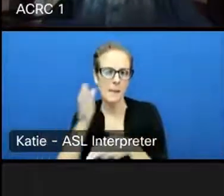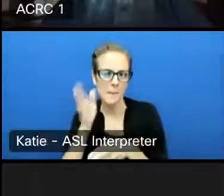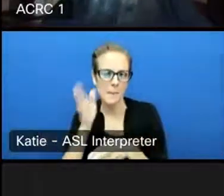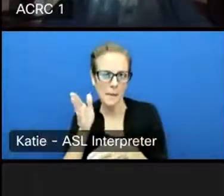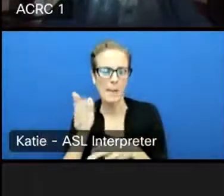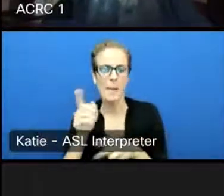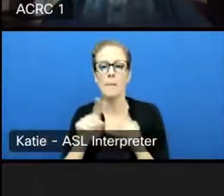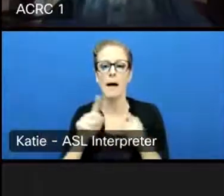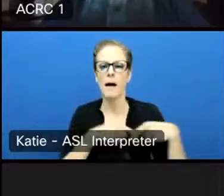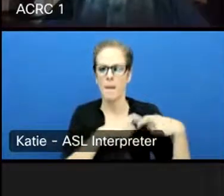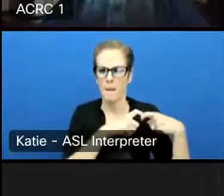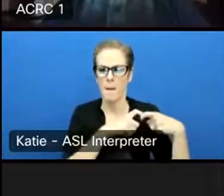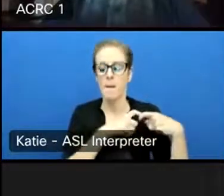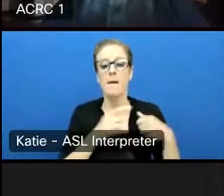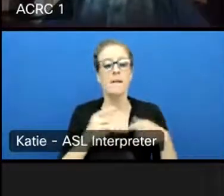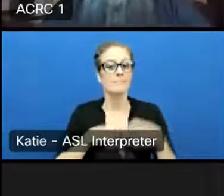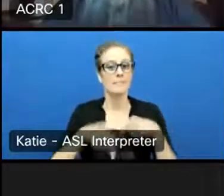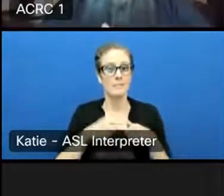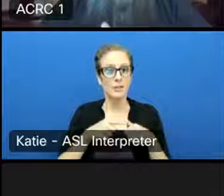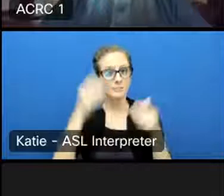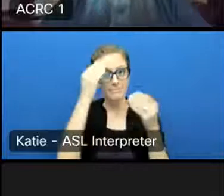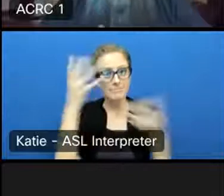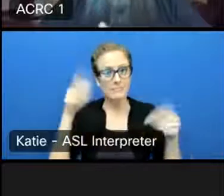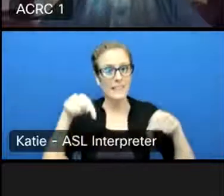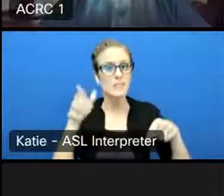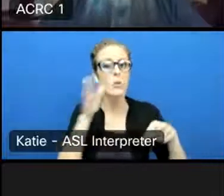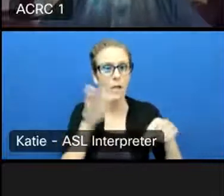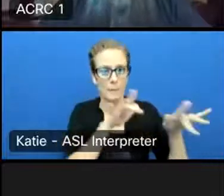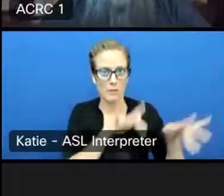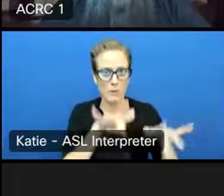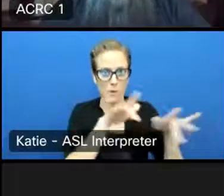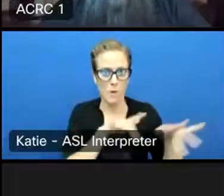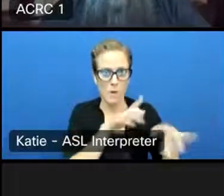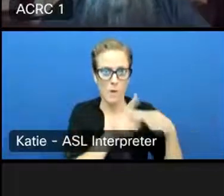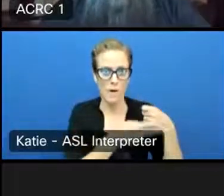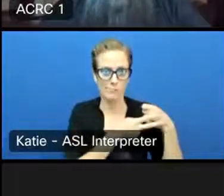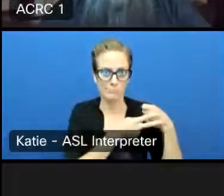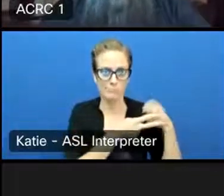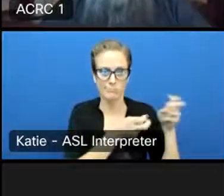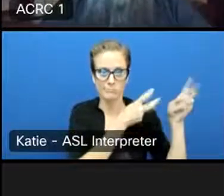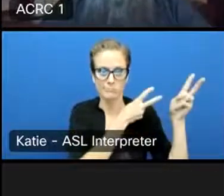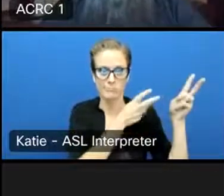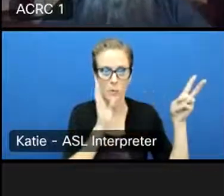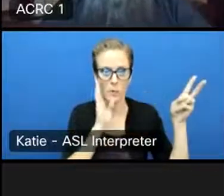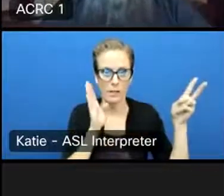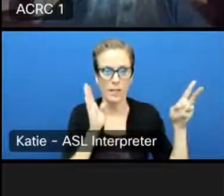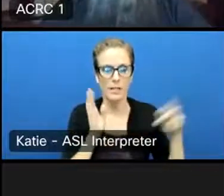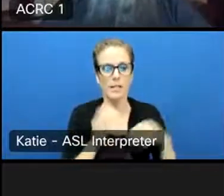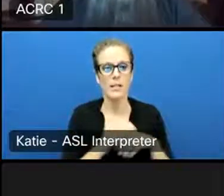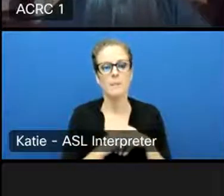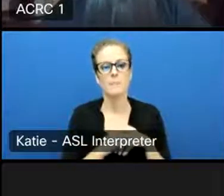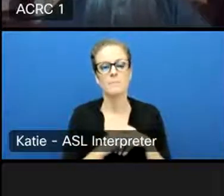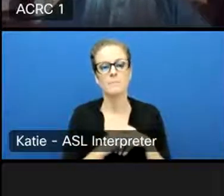I also want to let folks know that this is being recorded, and it is being recorded as well to share